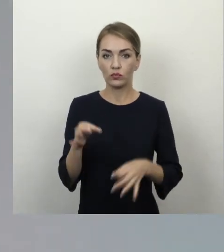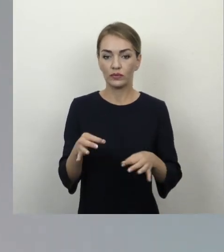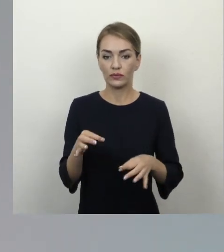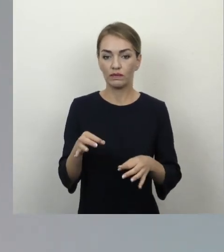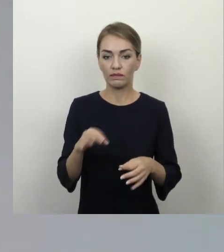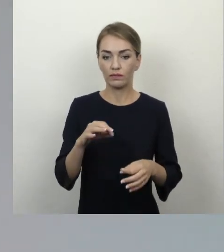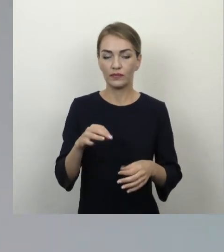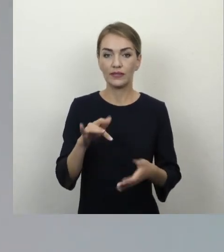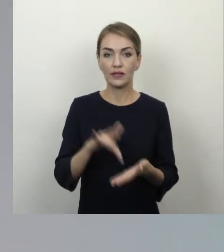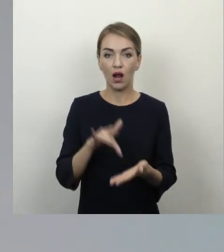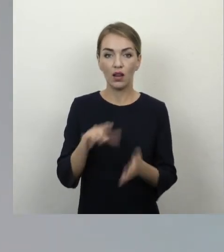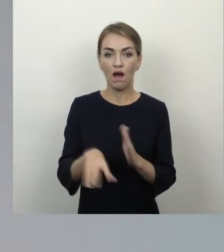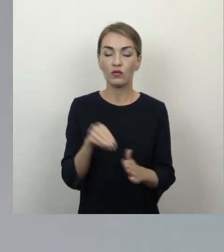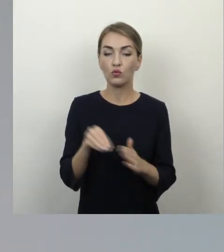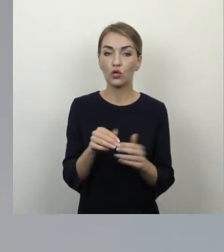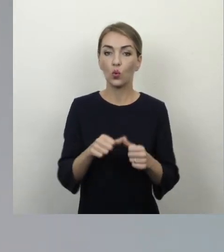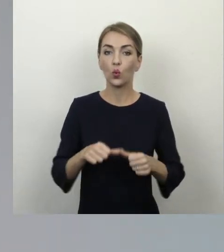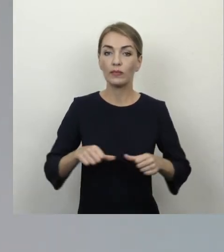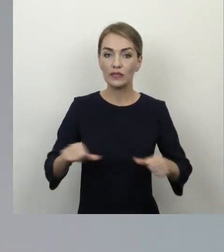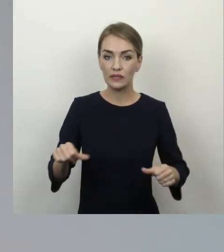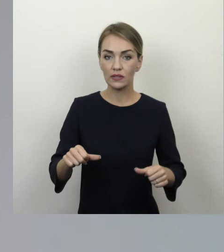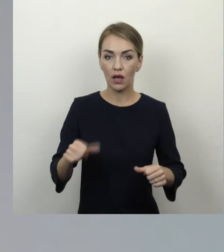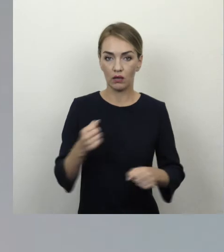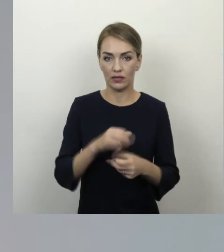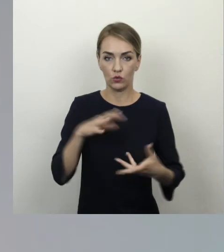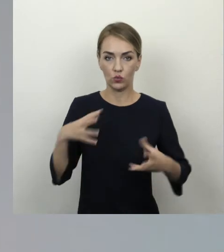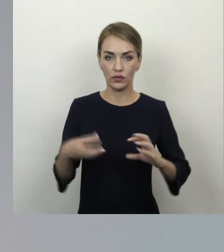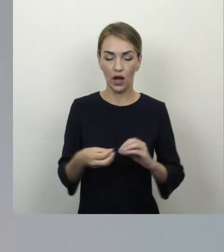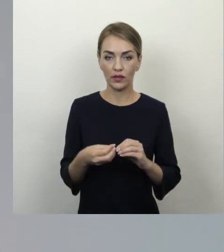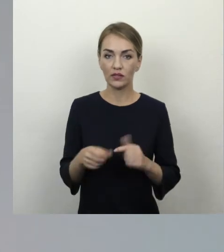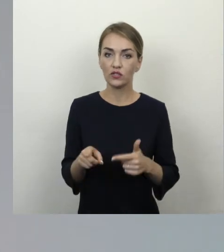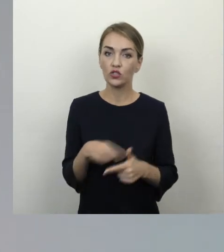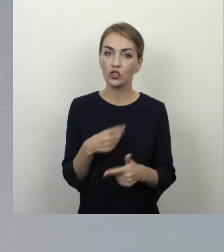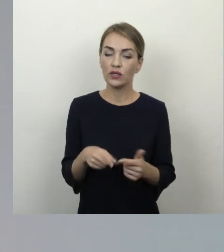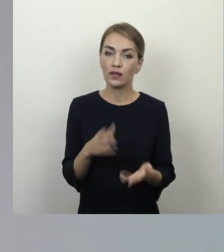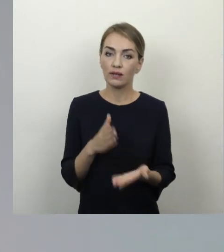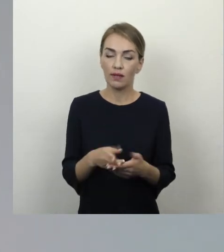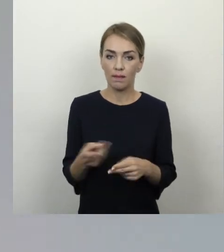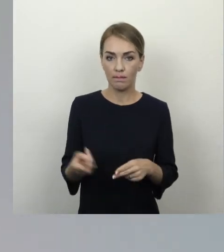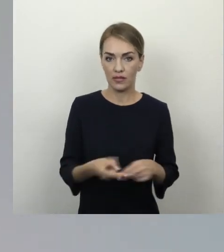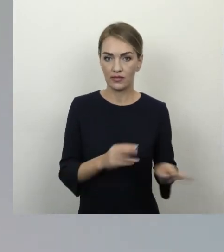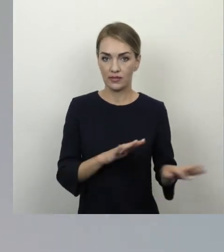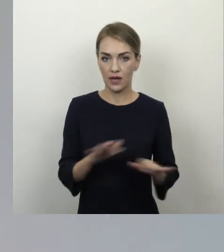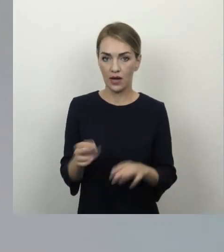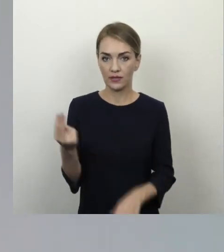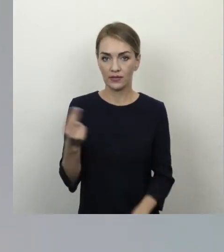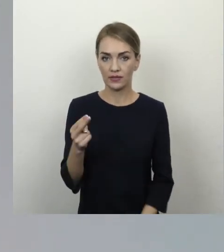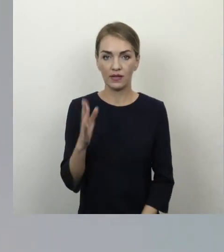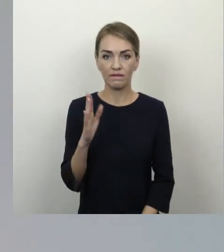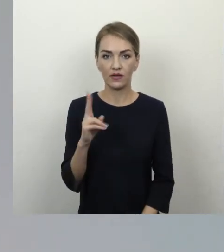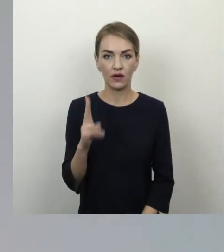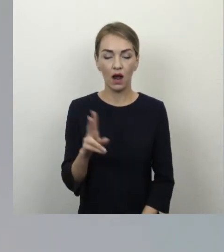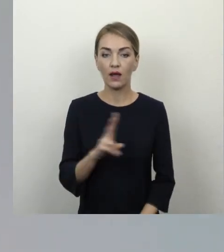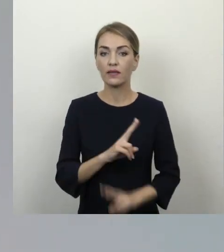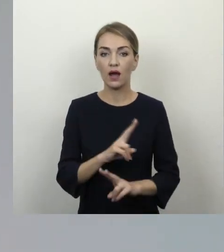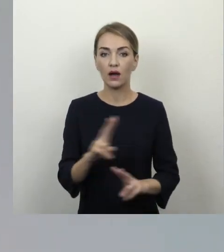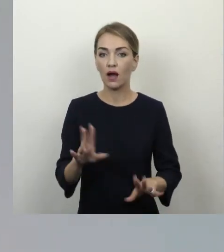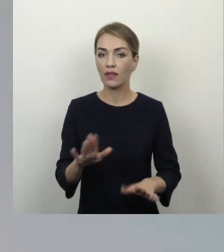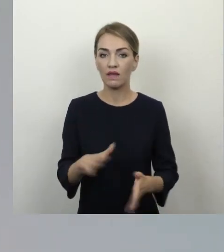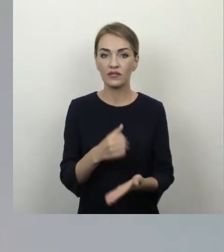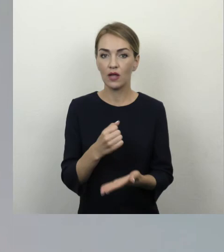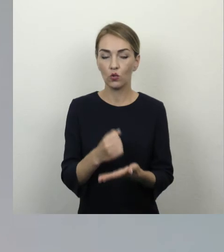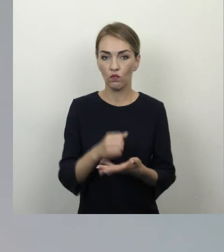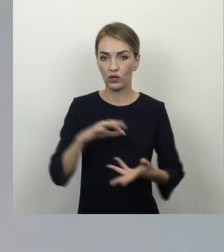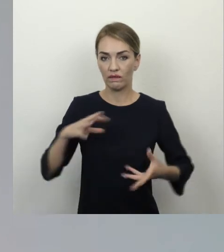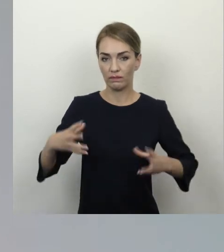an appeal, one would not want for the Central Election Commission to establish the results. And whether we're talking about the inactivity of the Central